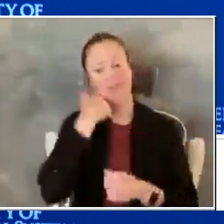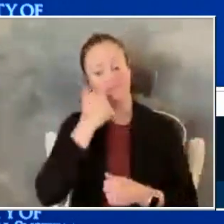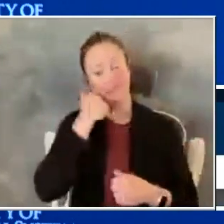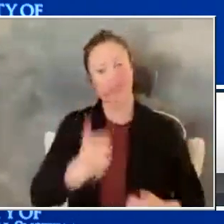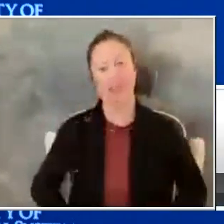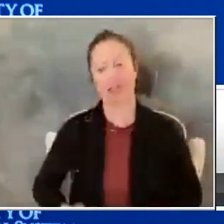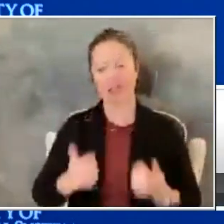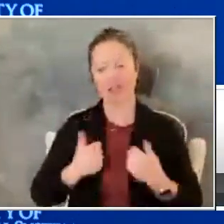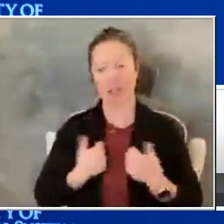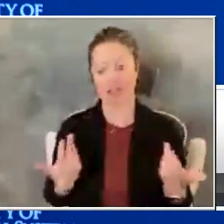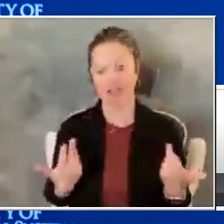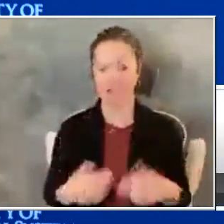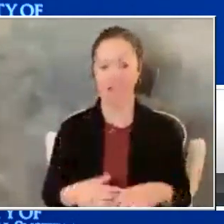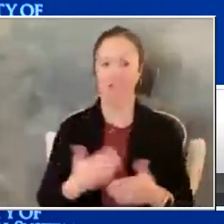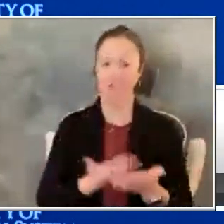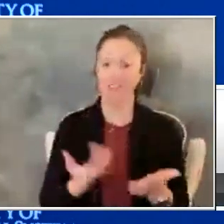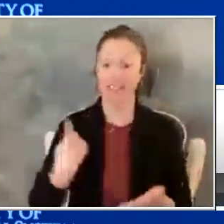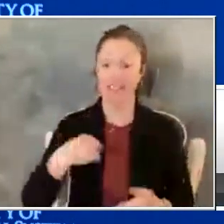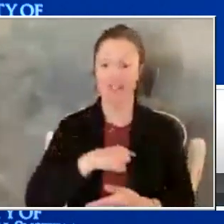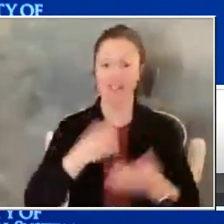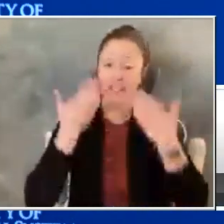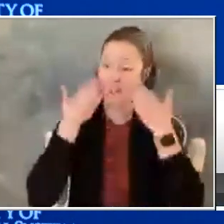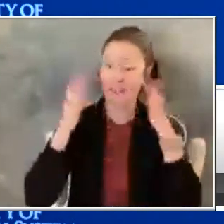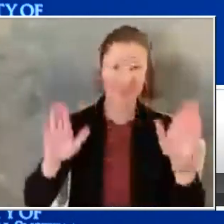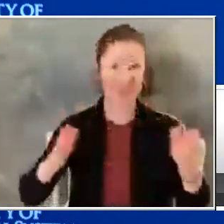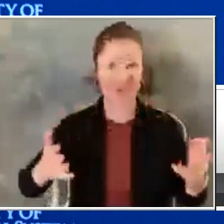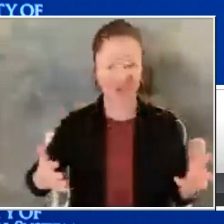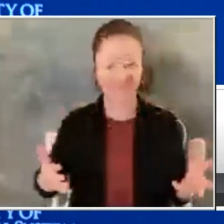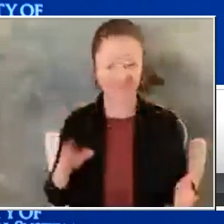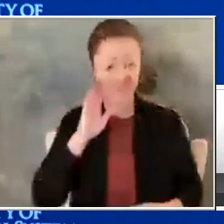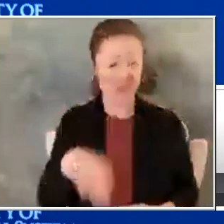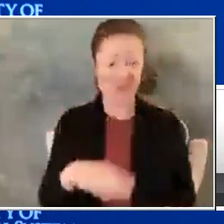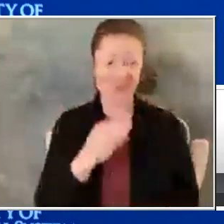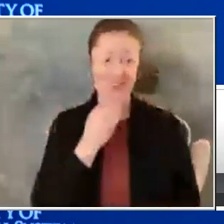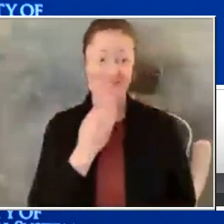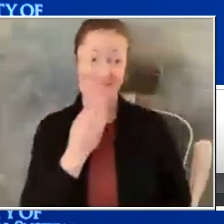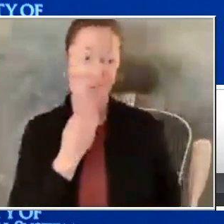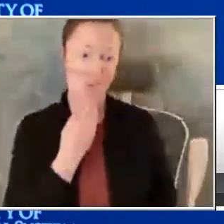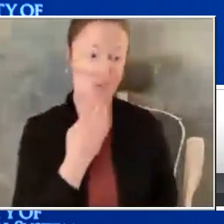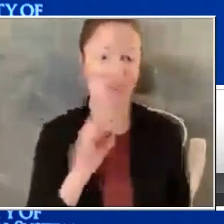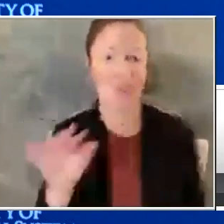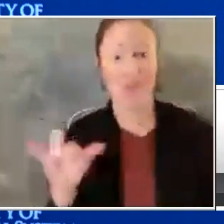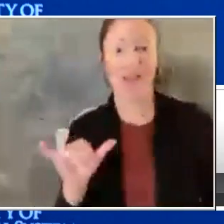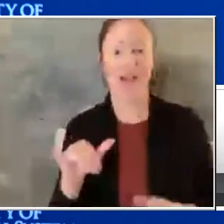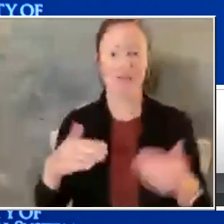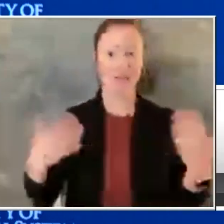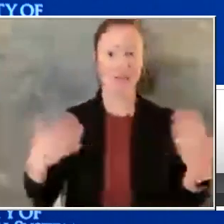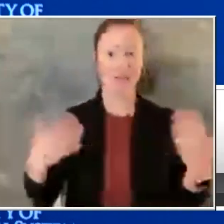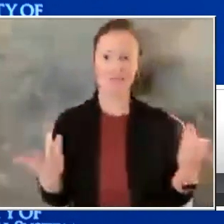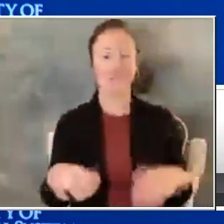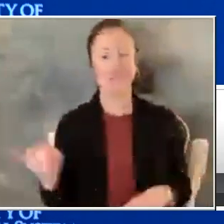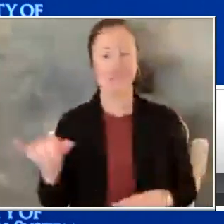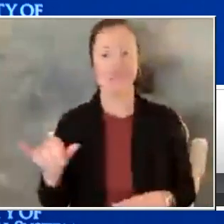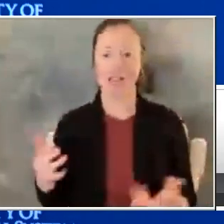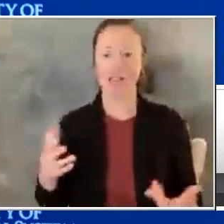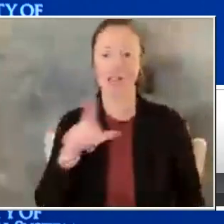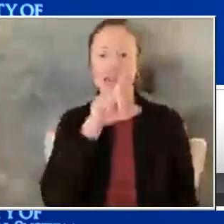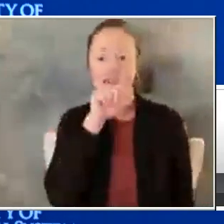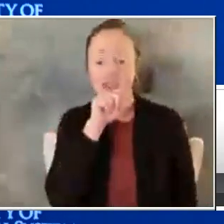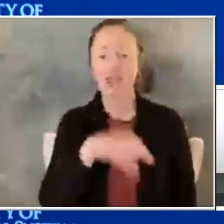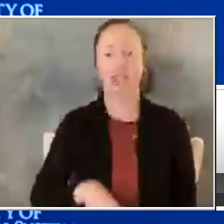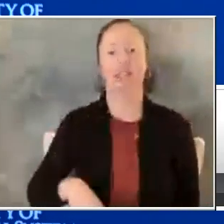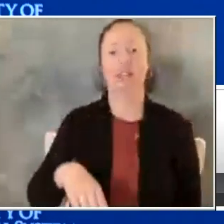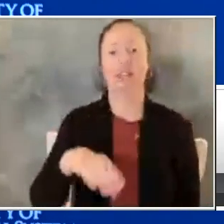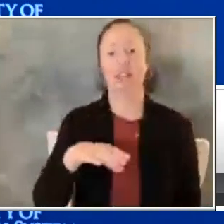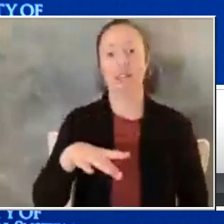as things that we don't even know about. We know that food production, such as animal farms like chickens and beef